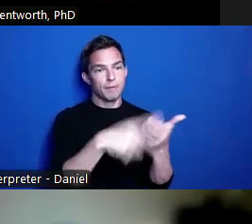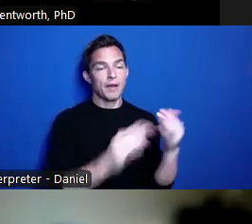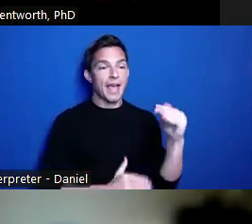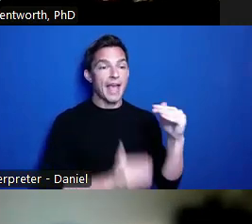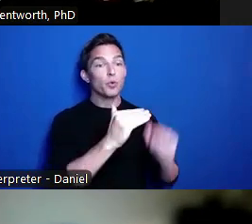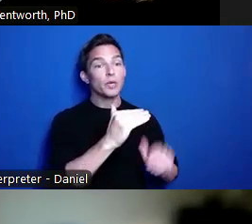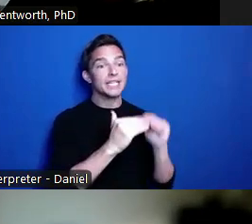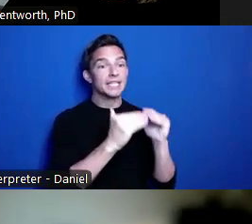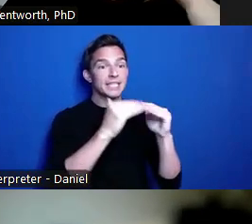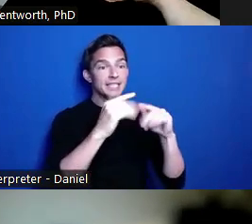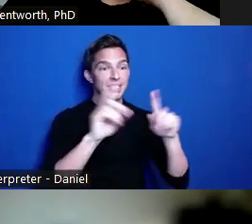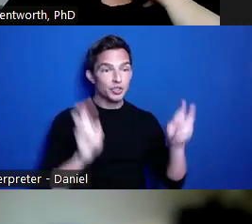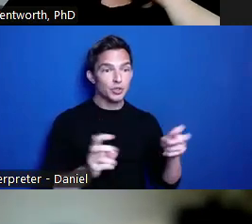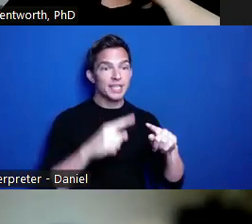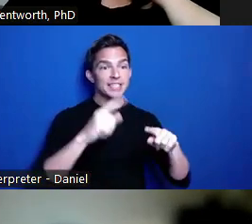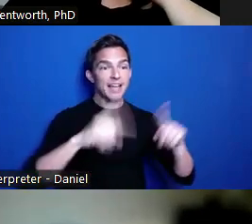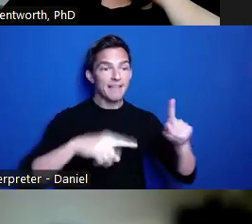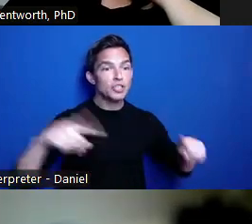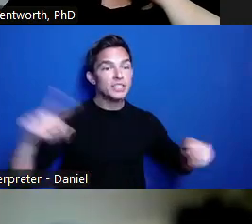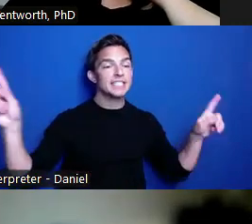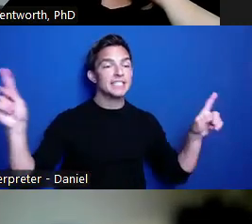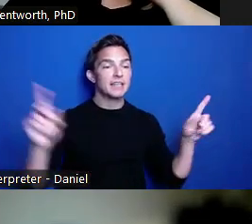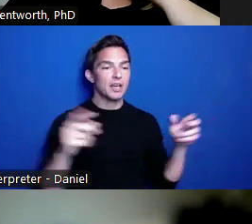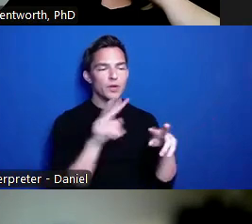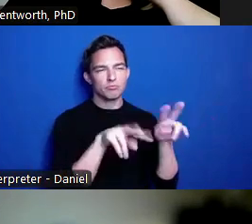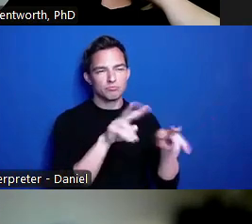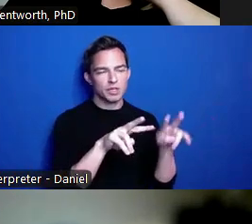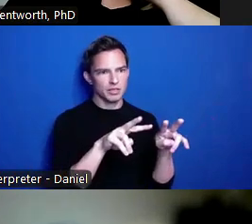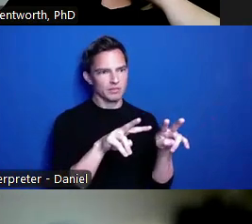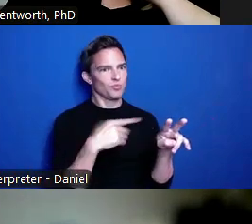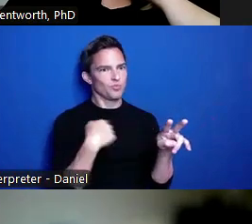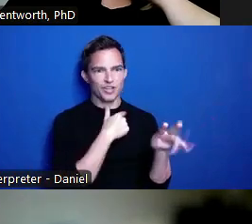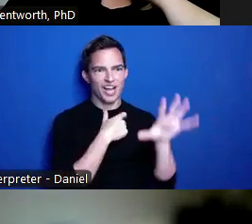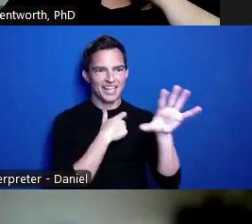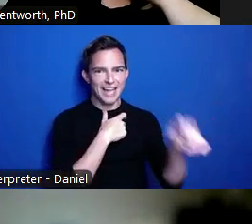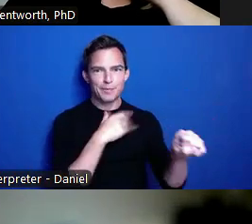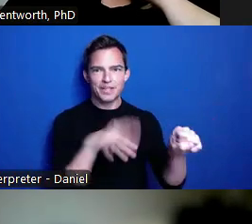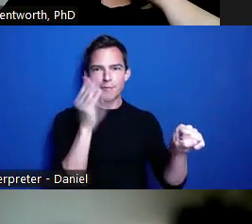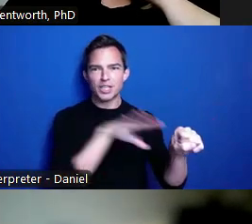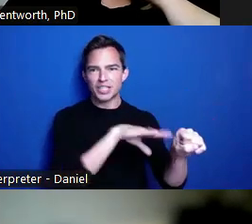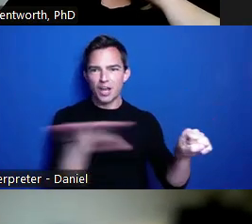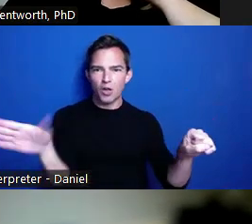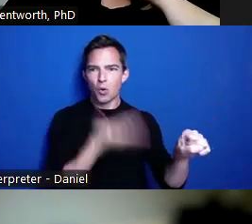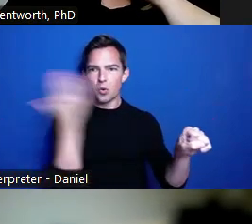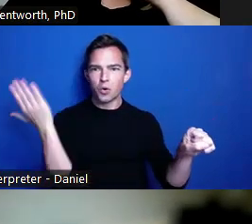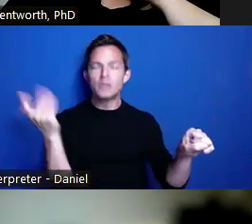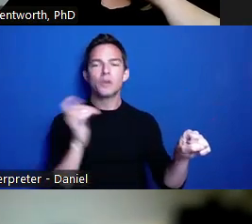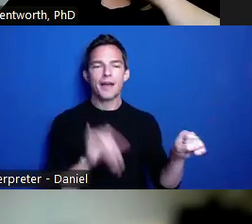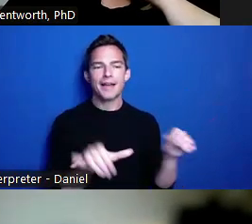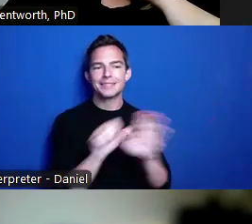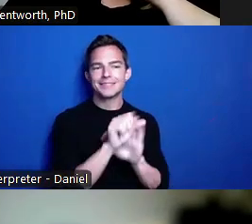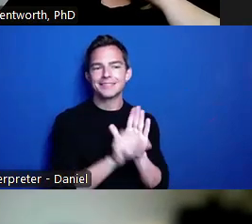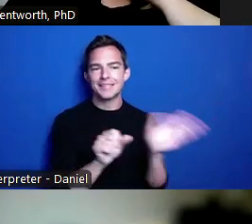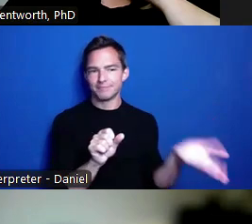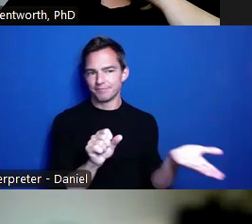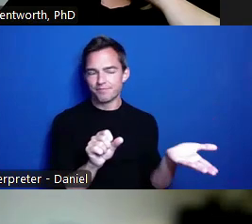issues and diversity, and we started looking at it, and I realized we weren't even capturing that information. So like as a state, like as